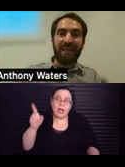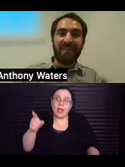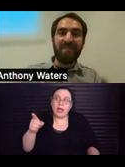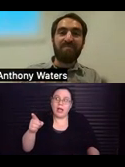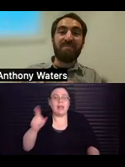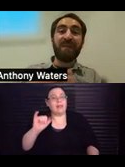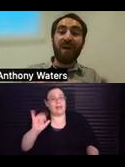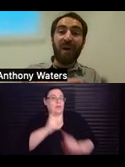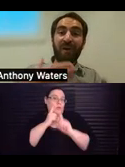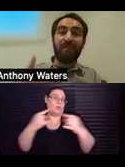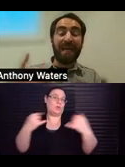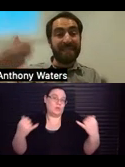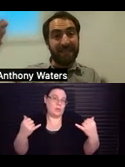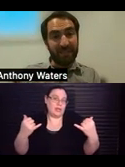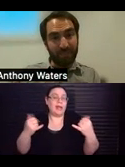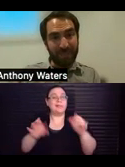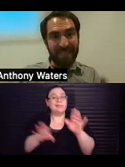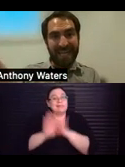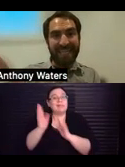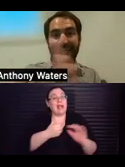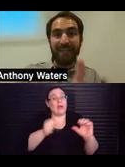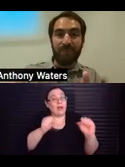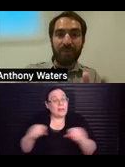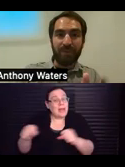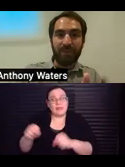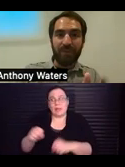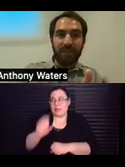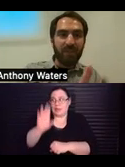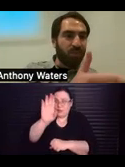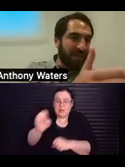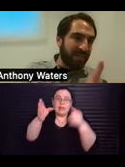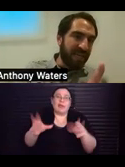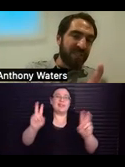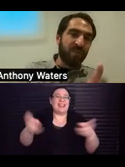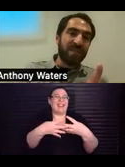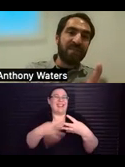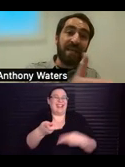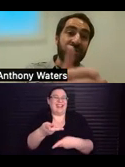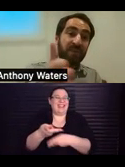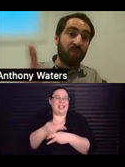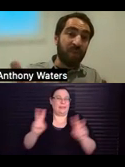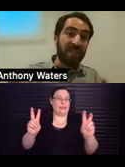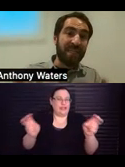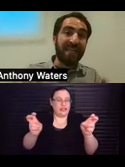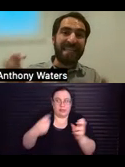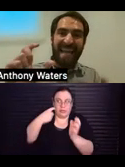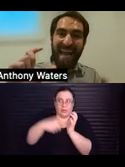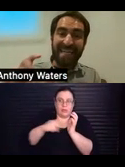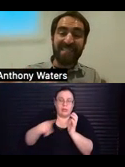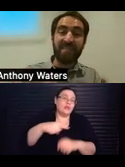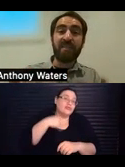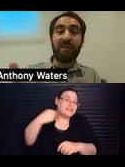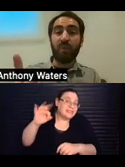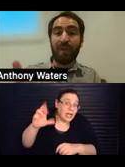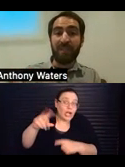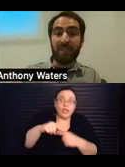today, is build our capacity to be that gatekeeper, to recognize the risk factor and warning sign and ask